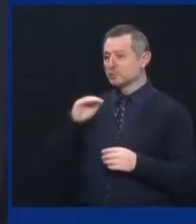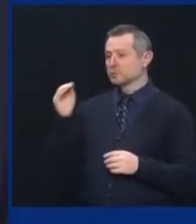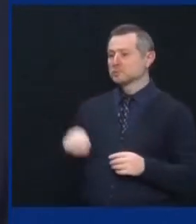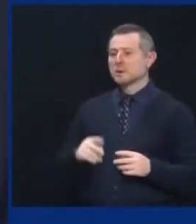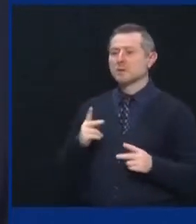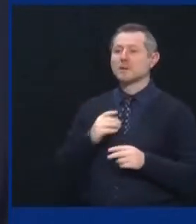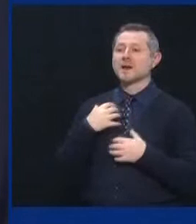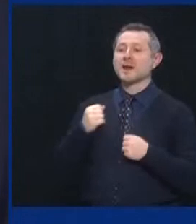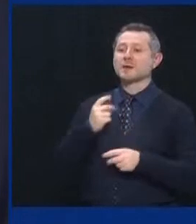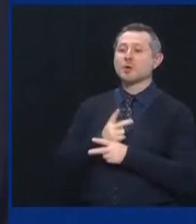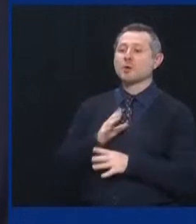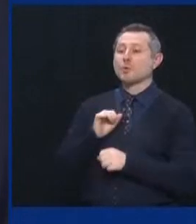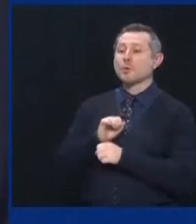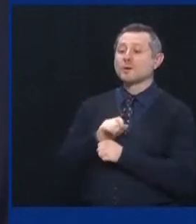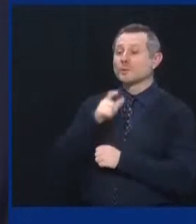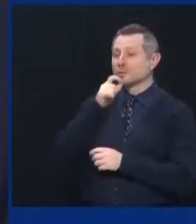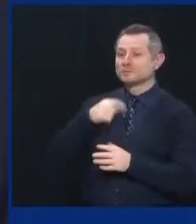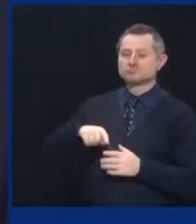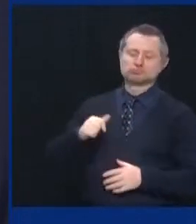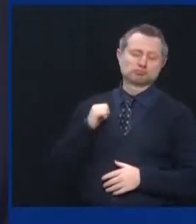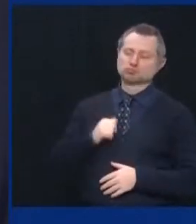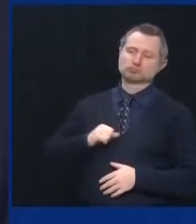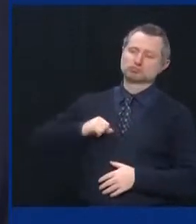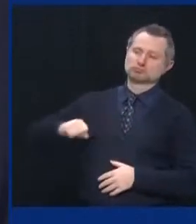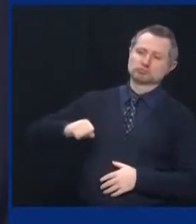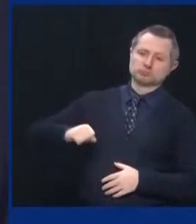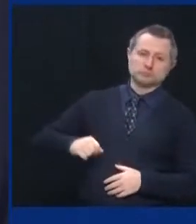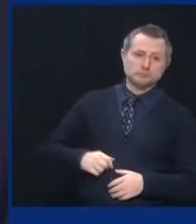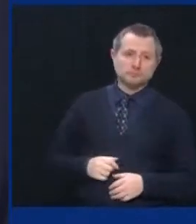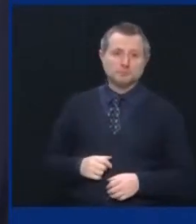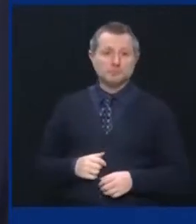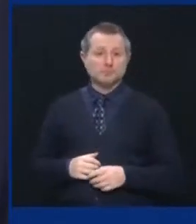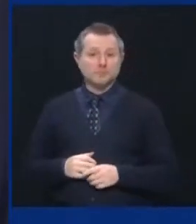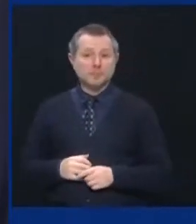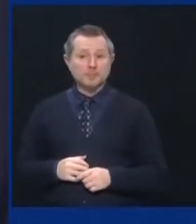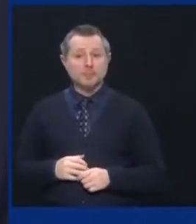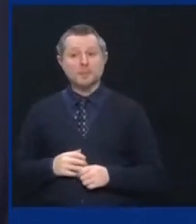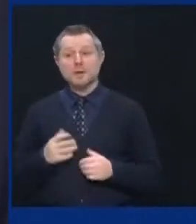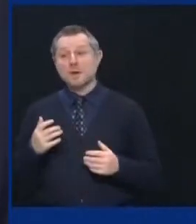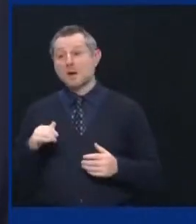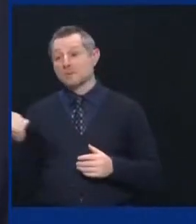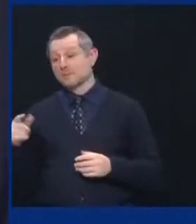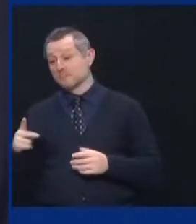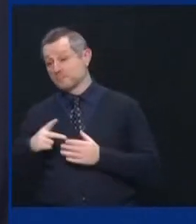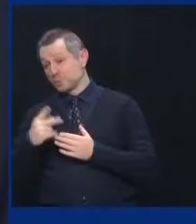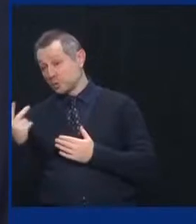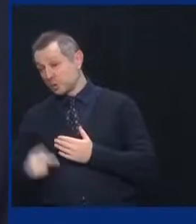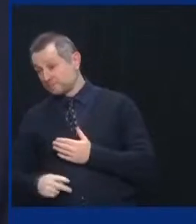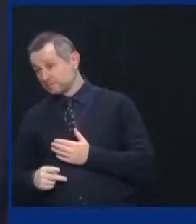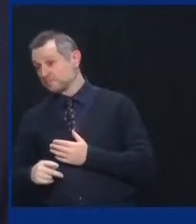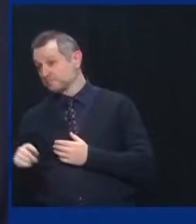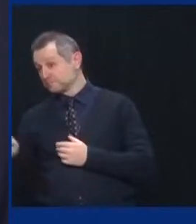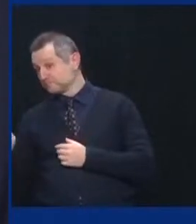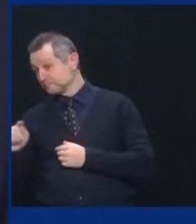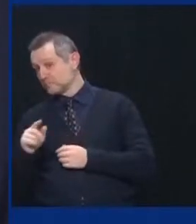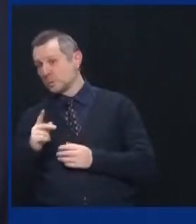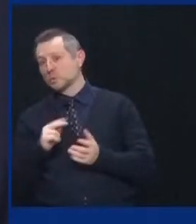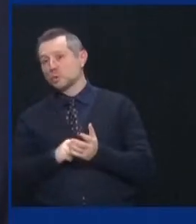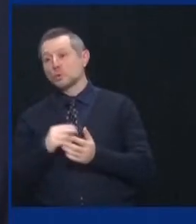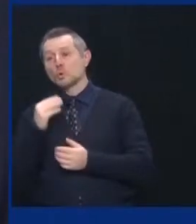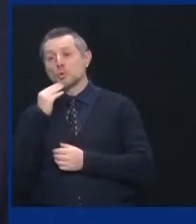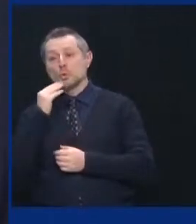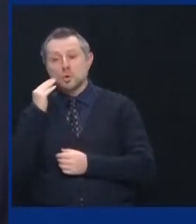have been eligible refuse to take it? There's a second separate program where nursing